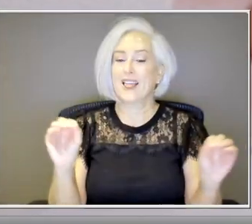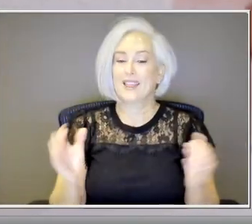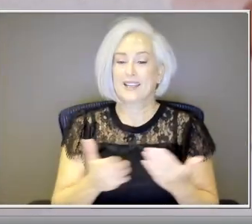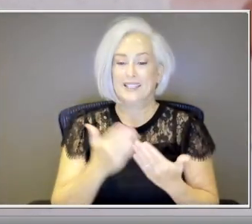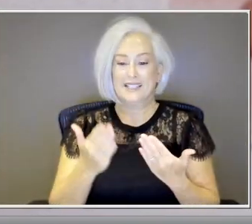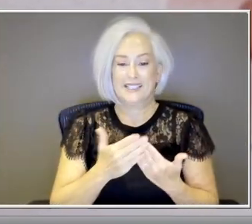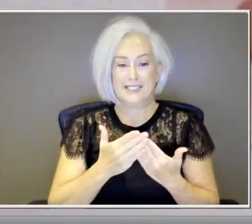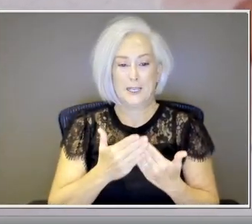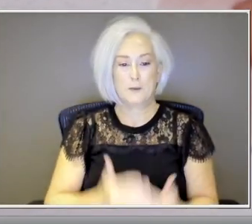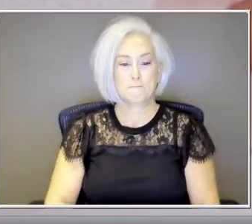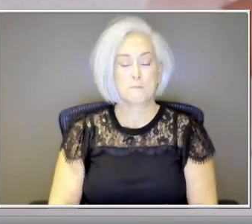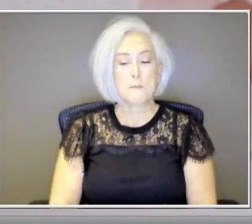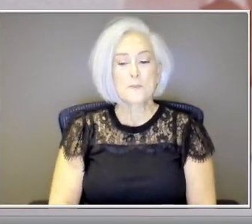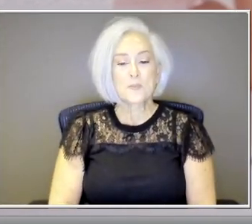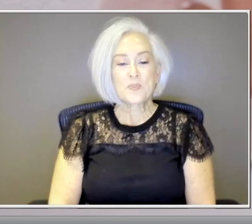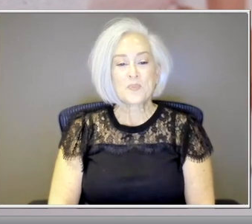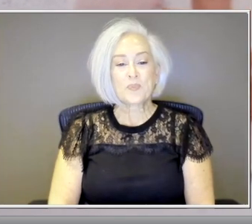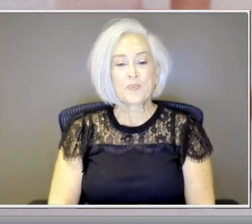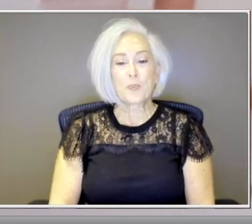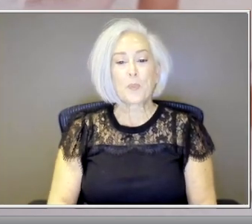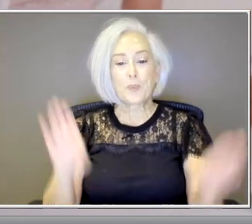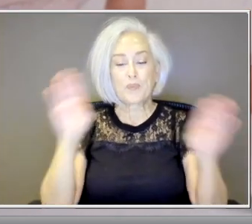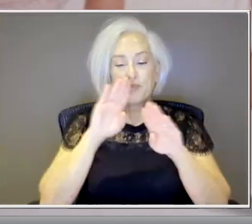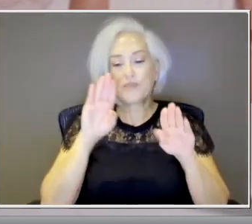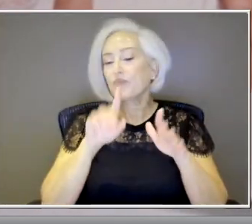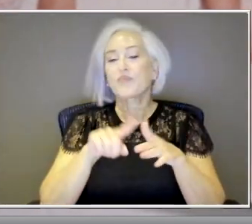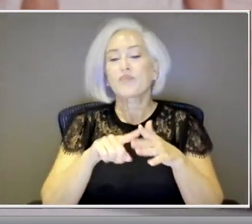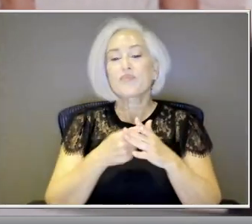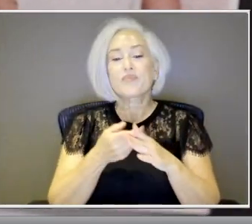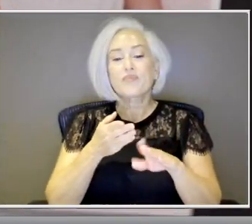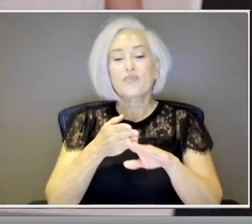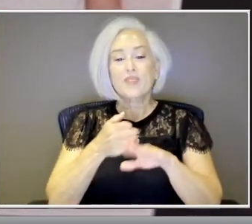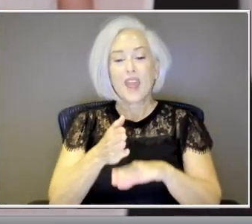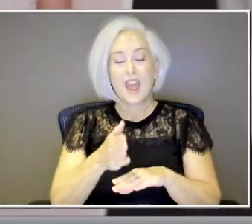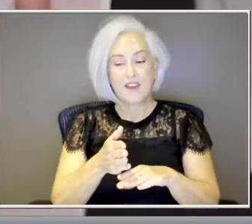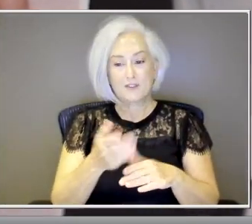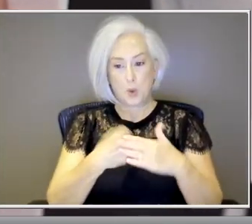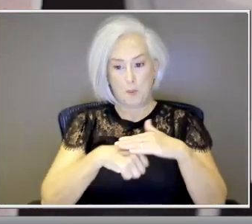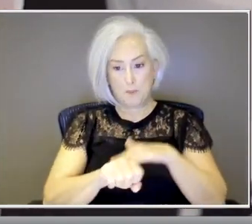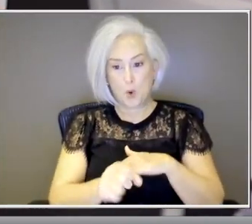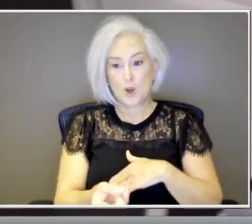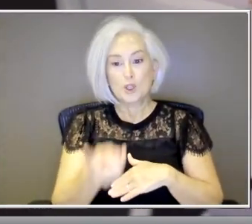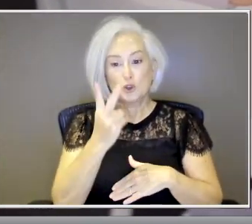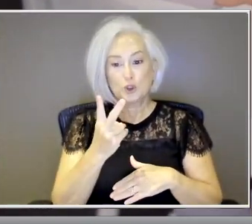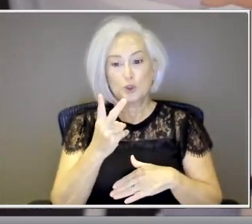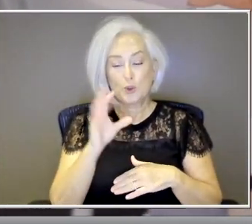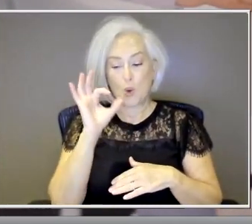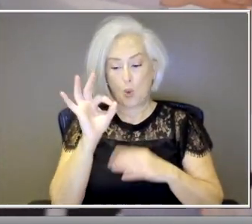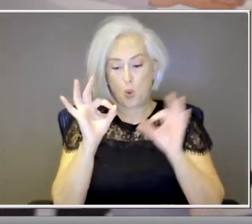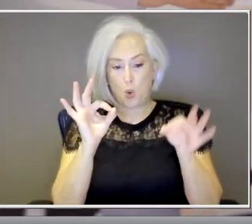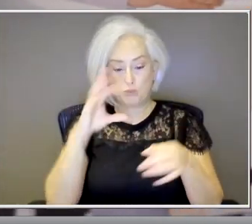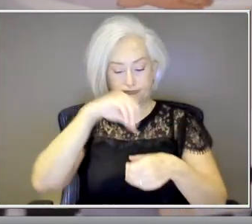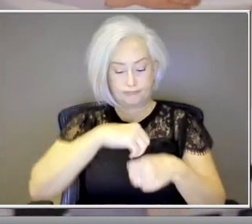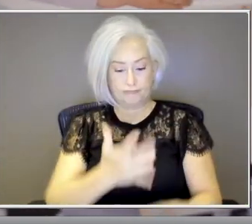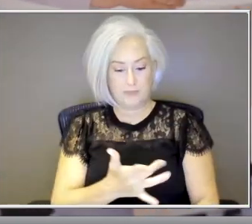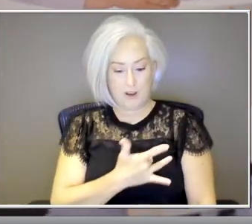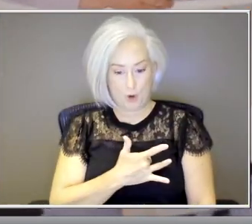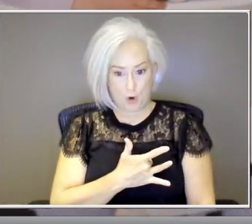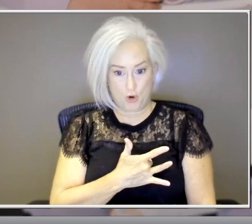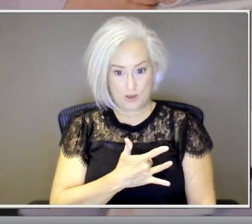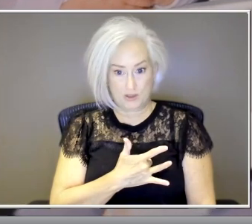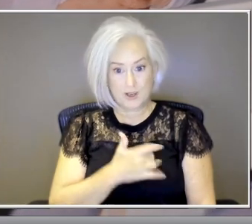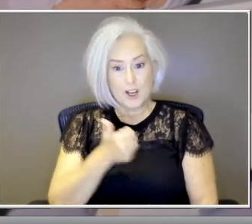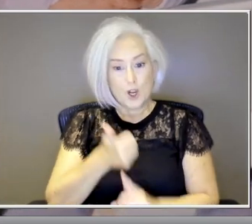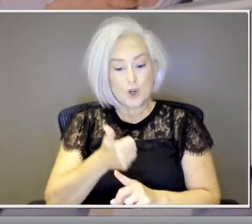The trouble began right after Haley was born with 2 holes in her heart. As a baby, she underwent her first of 4 open